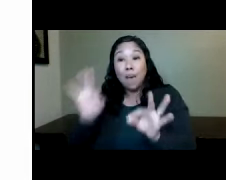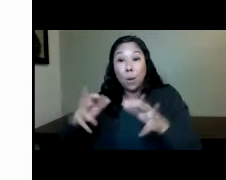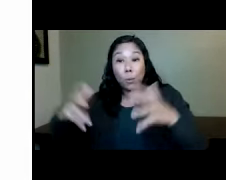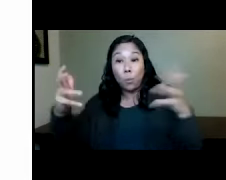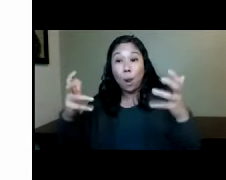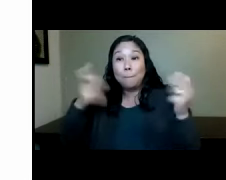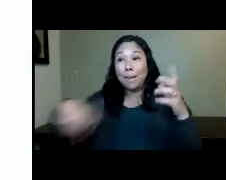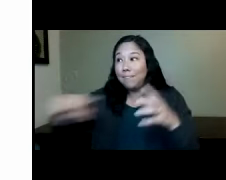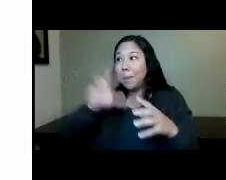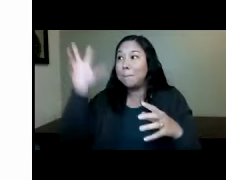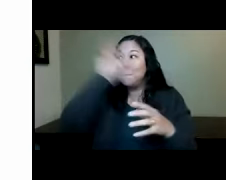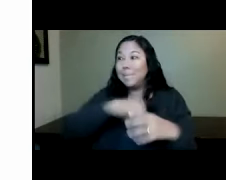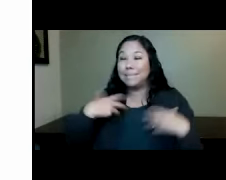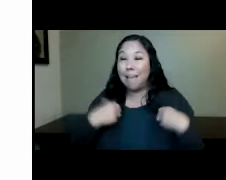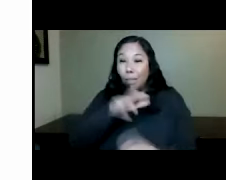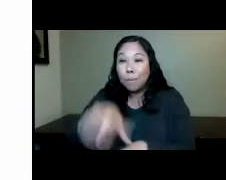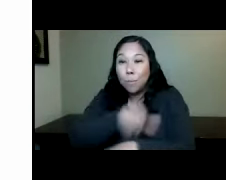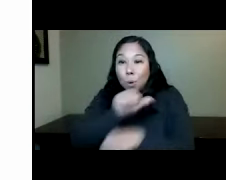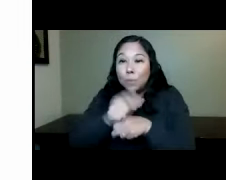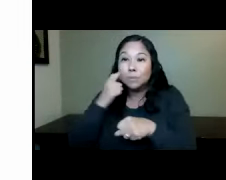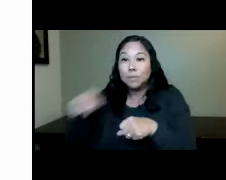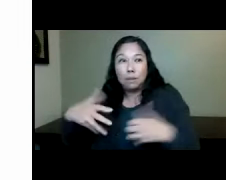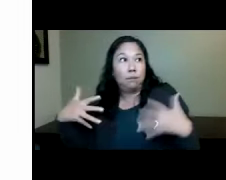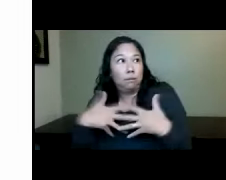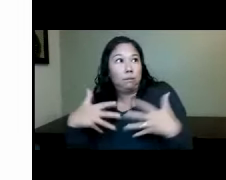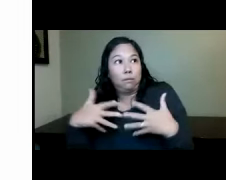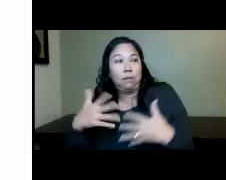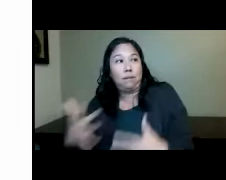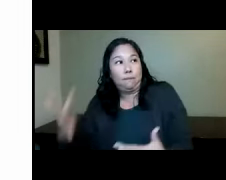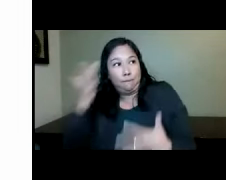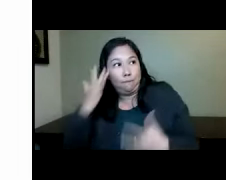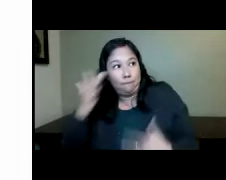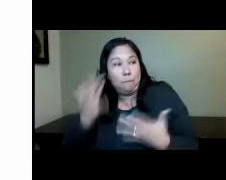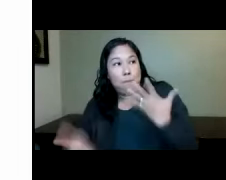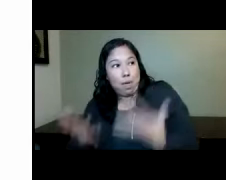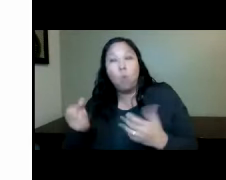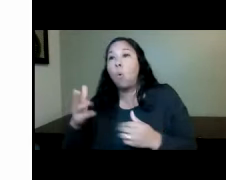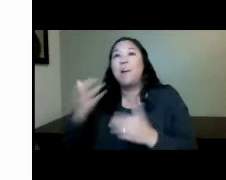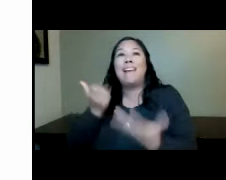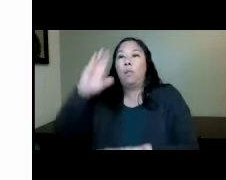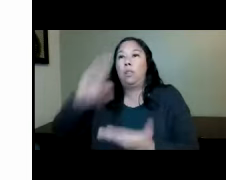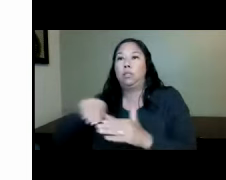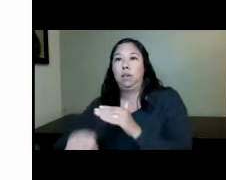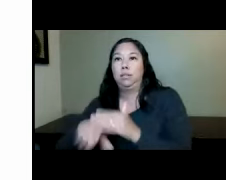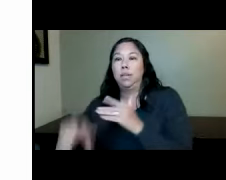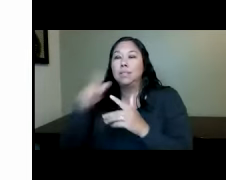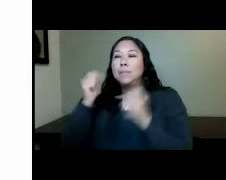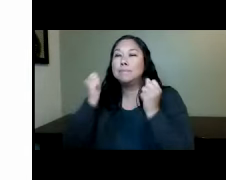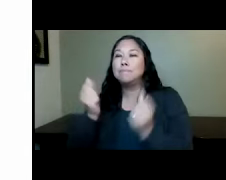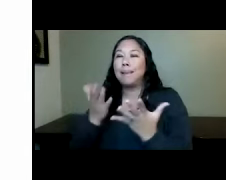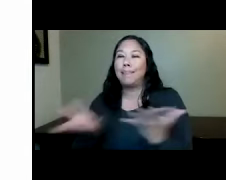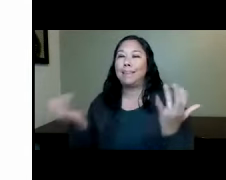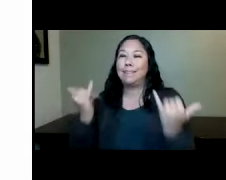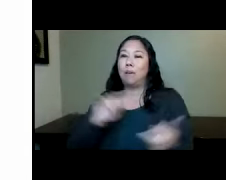missed health appointments due to fears of the virus or lack of access now that a lot of things have gone virtual. So 30%